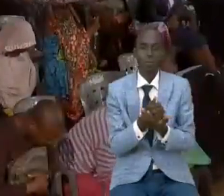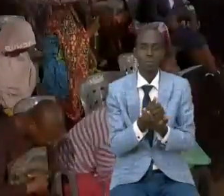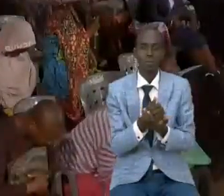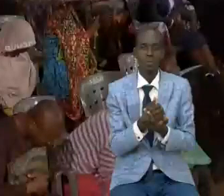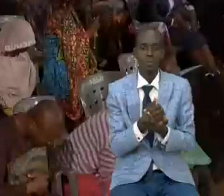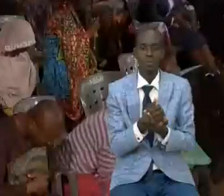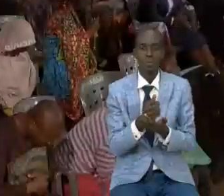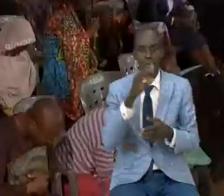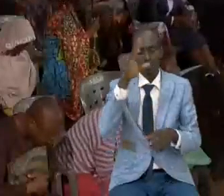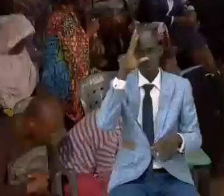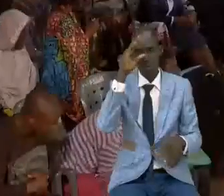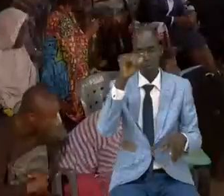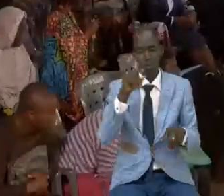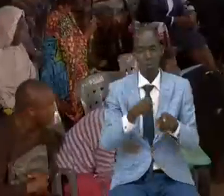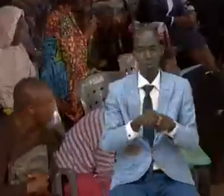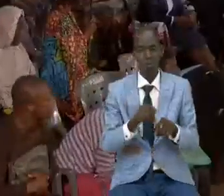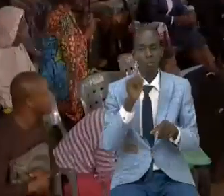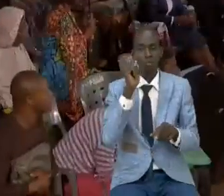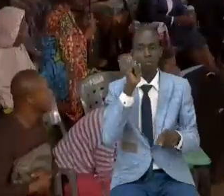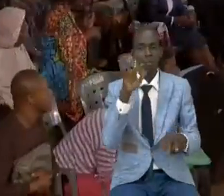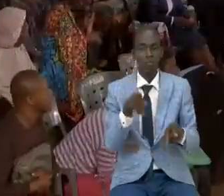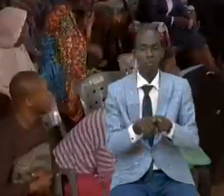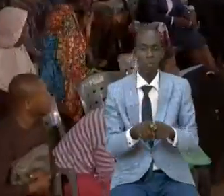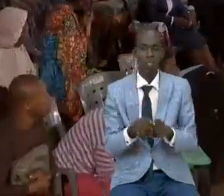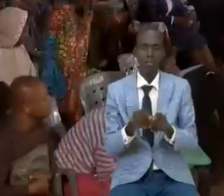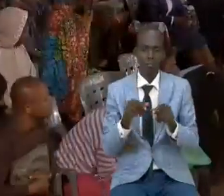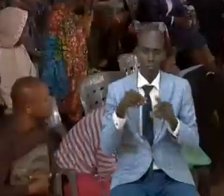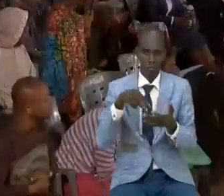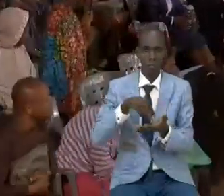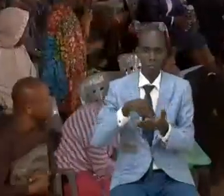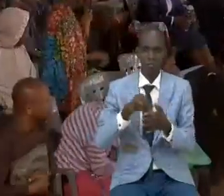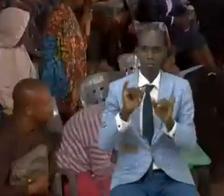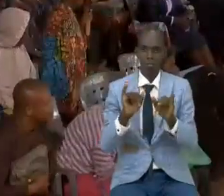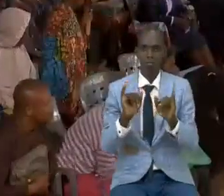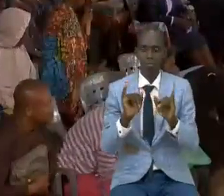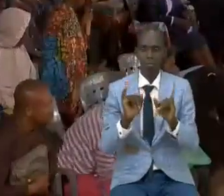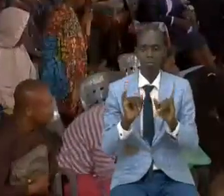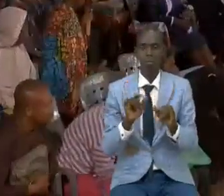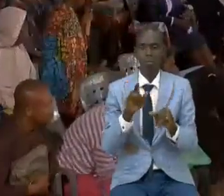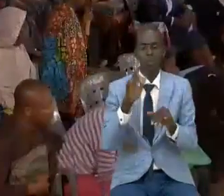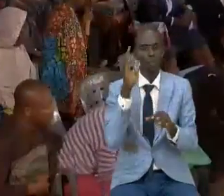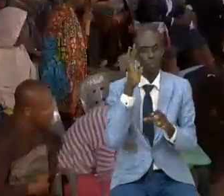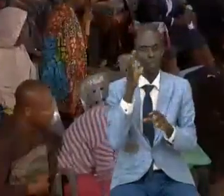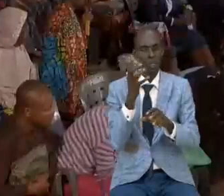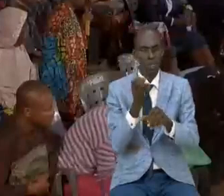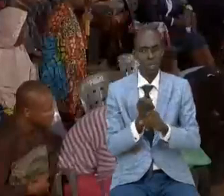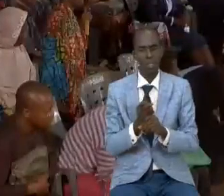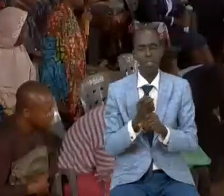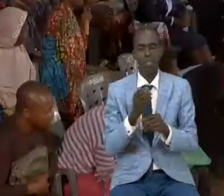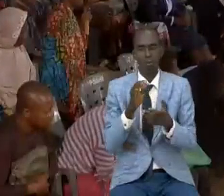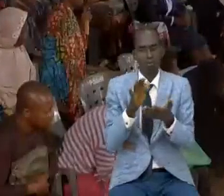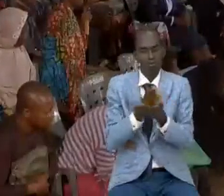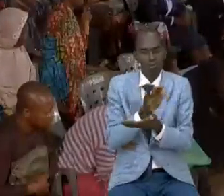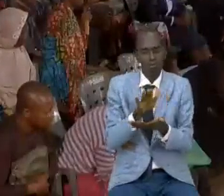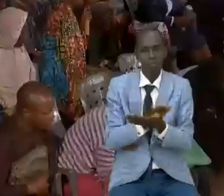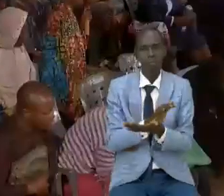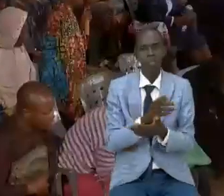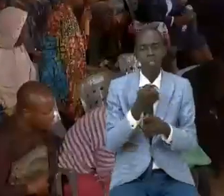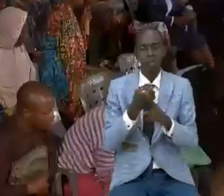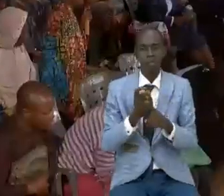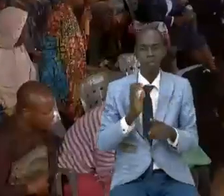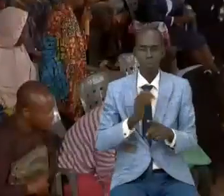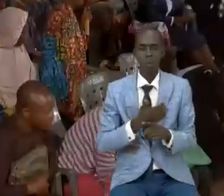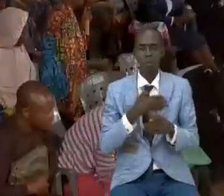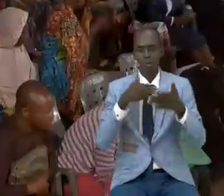Brothers and sisters, keep on standing. Our counselors are there, and they'll give you the, you know, thing to